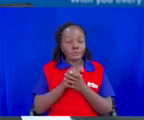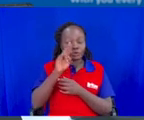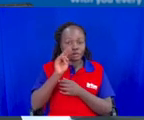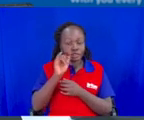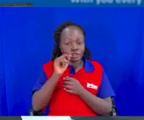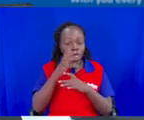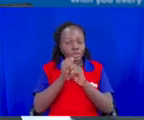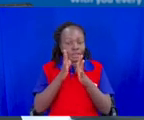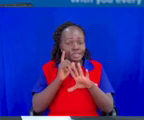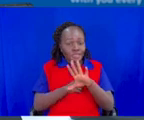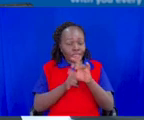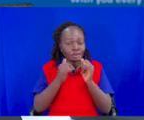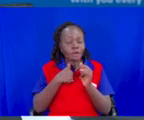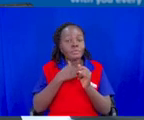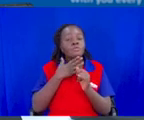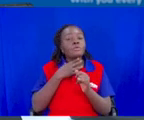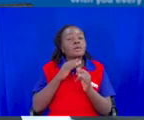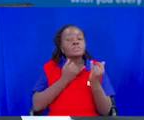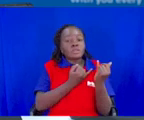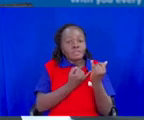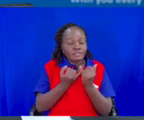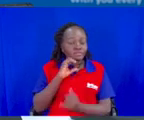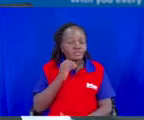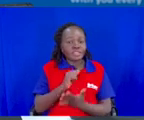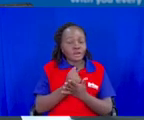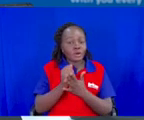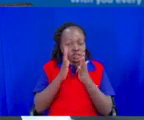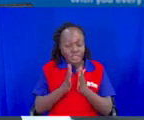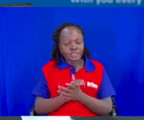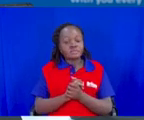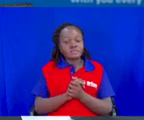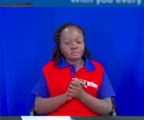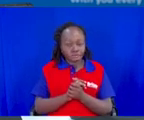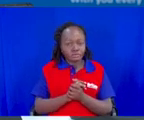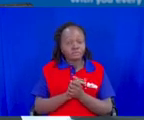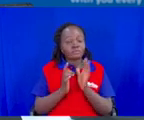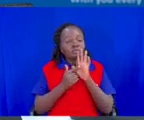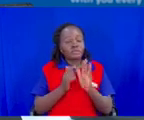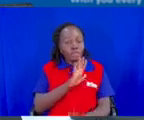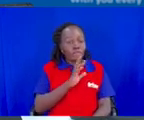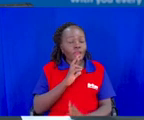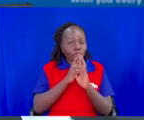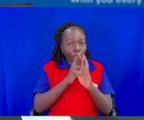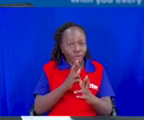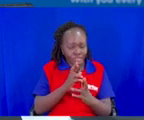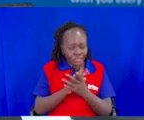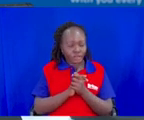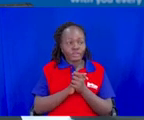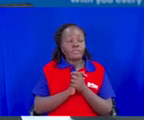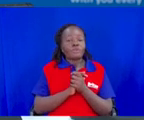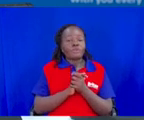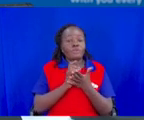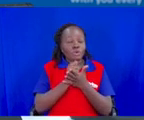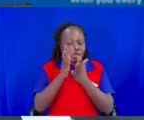at this point in time, I would want to invite our auditors to present their reports. Our